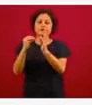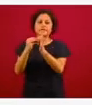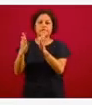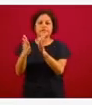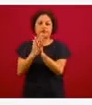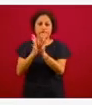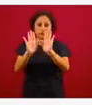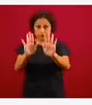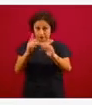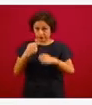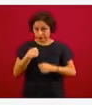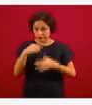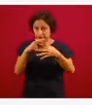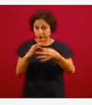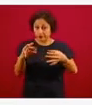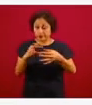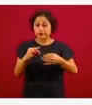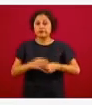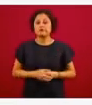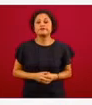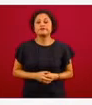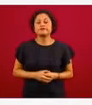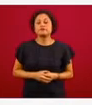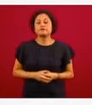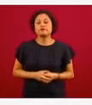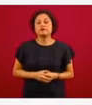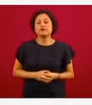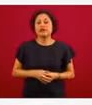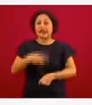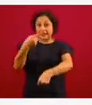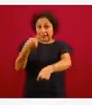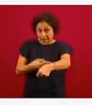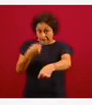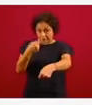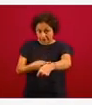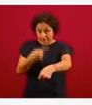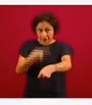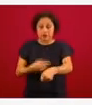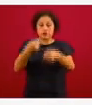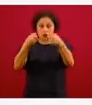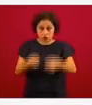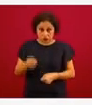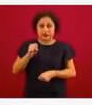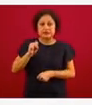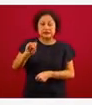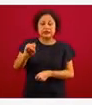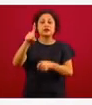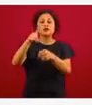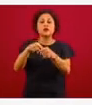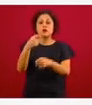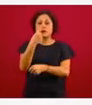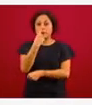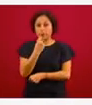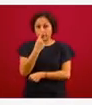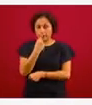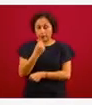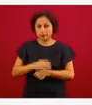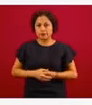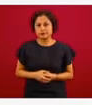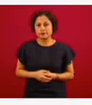each of the sets that I'm going to talk about. Accumulated positive cases in